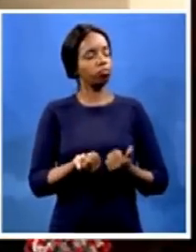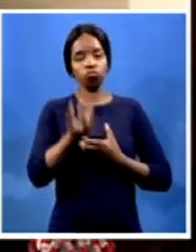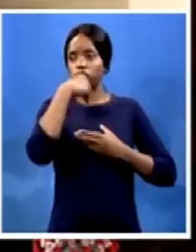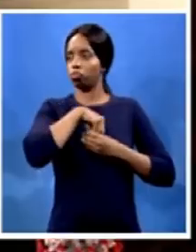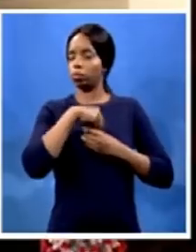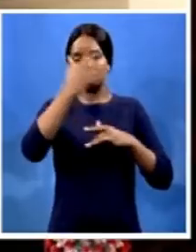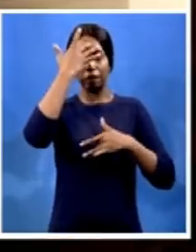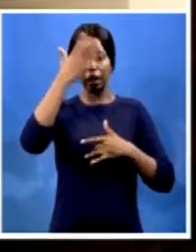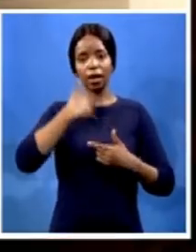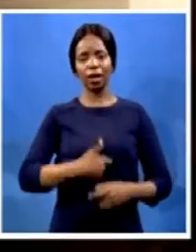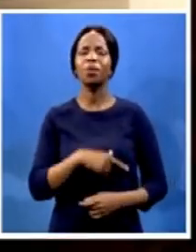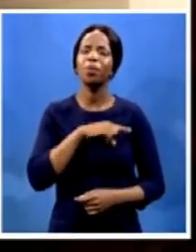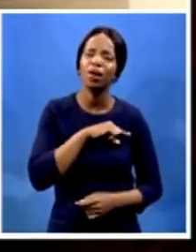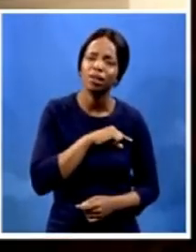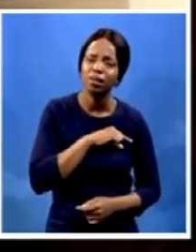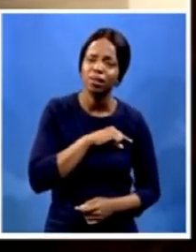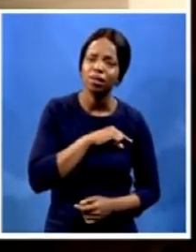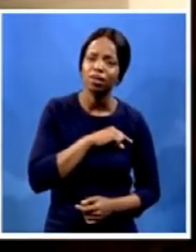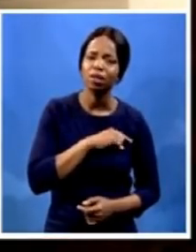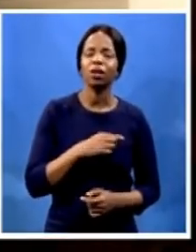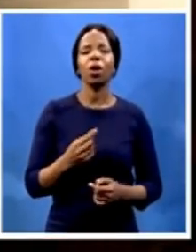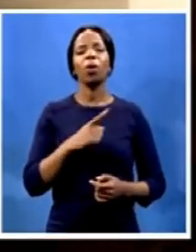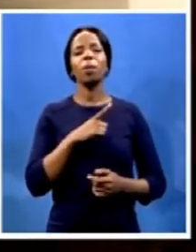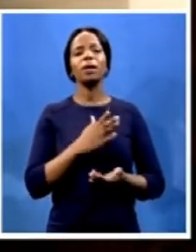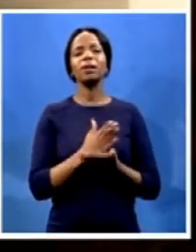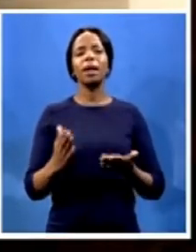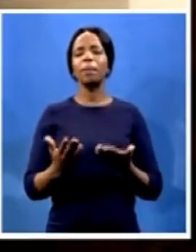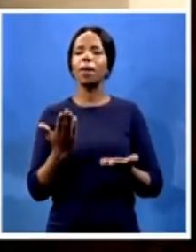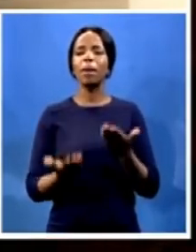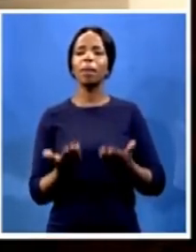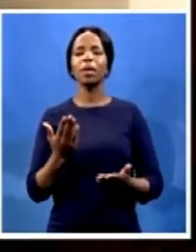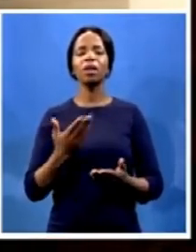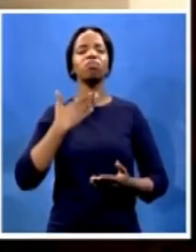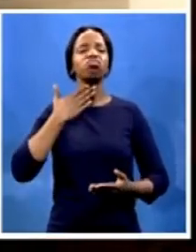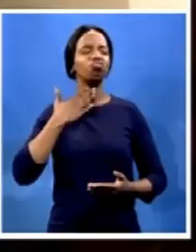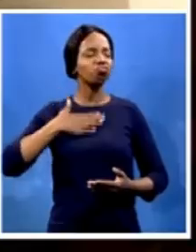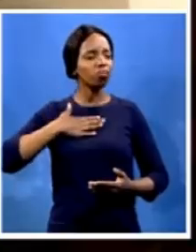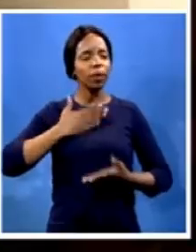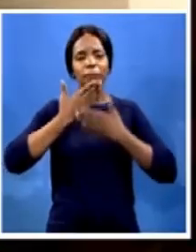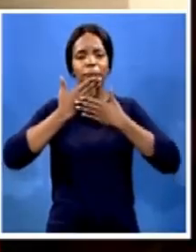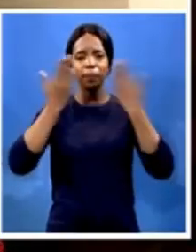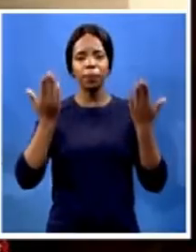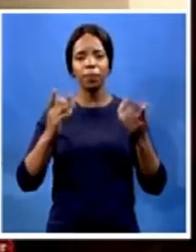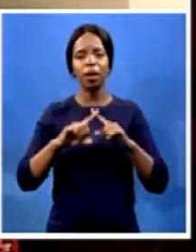you're asymptomatic, you don't spread the virus via these droplets, correct?